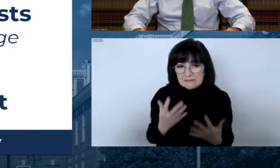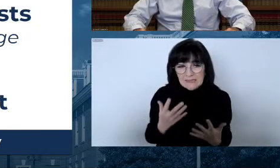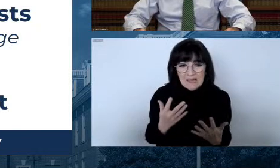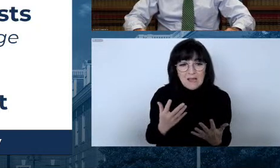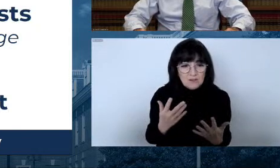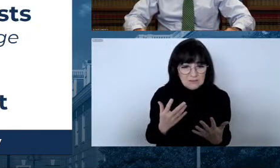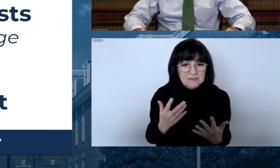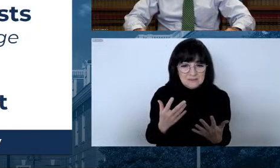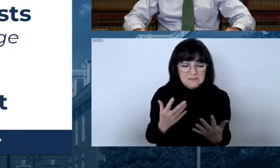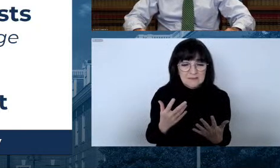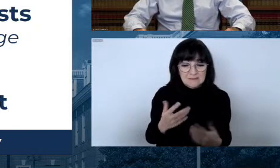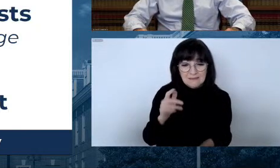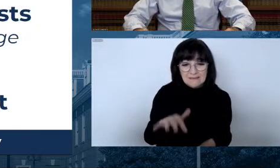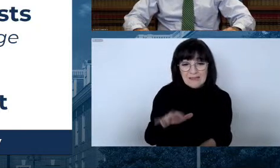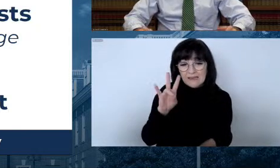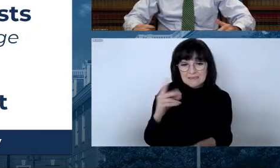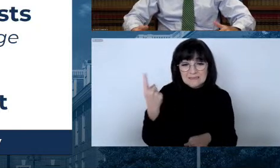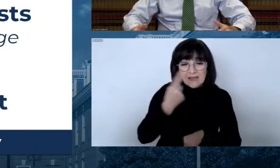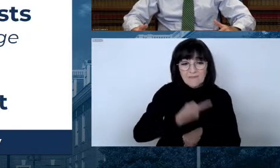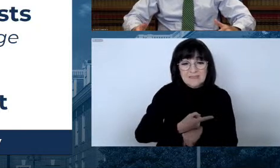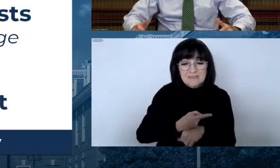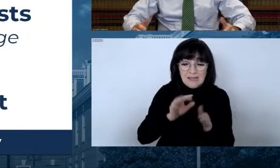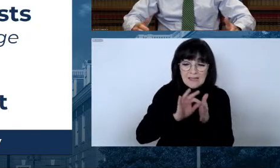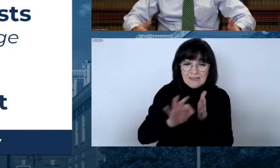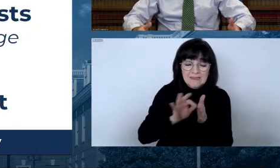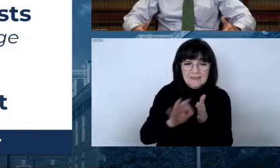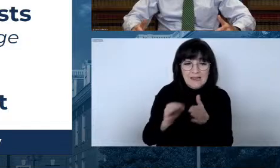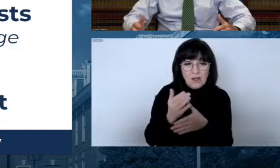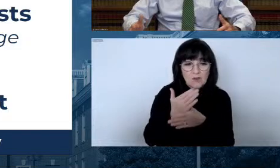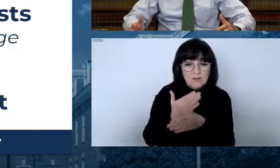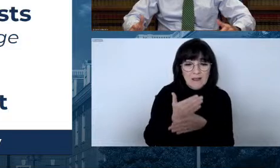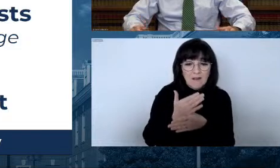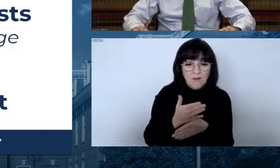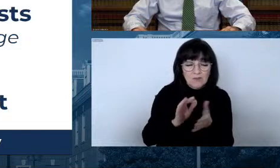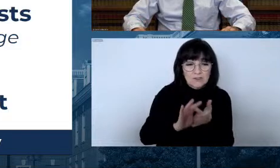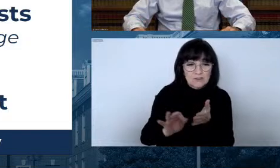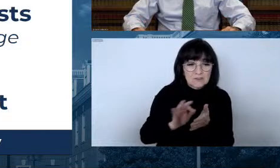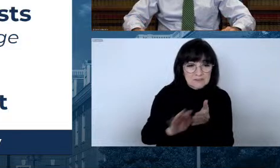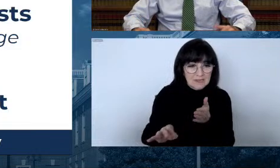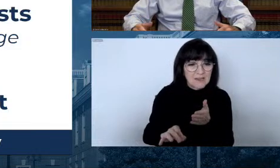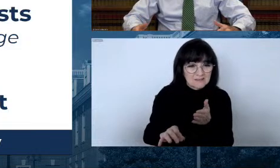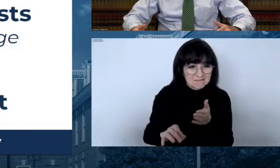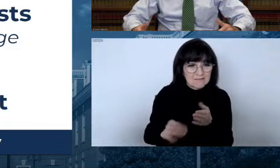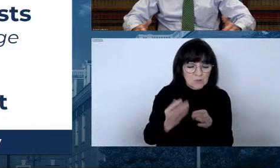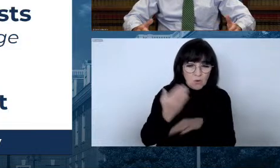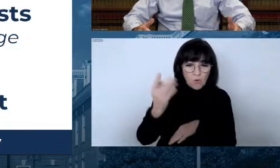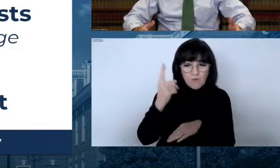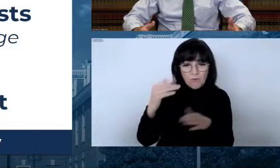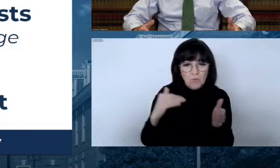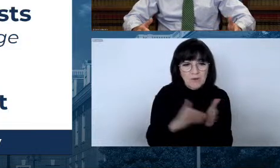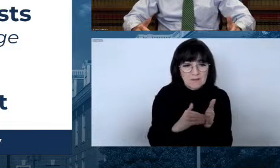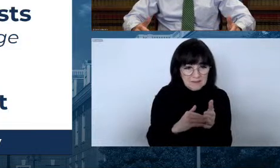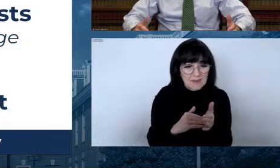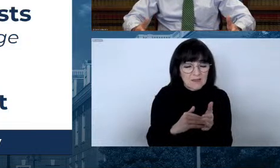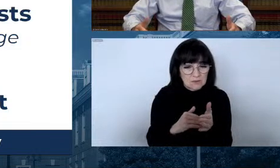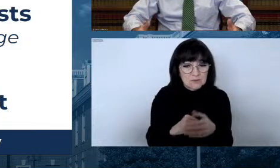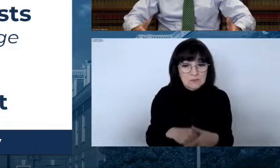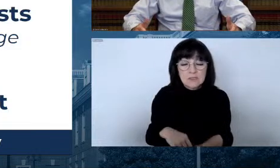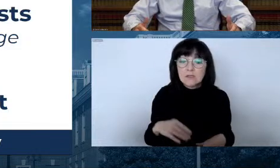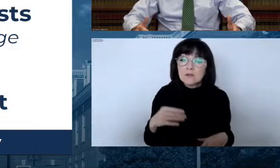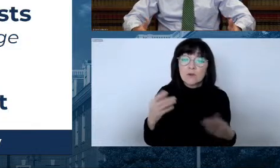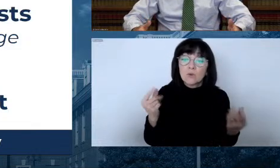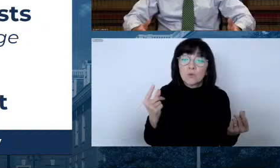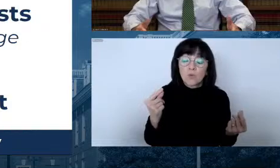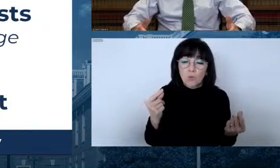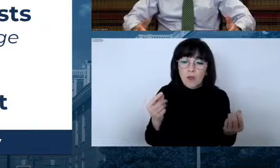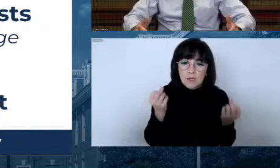on a 7-day moving average. A lot of that is increased testing. Obviously, the concern with being, and that's a good thing.